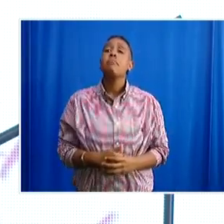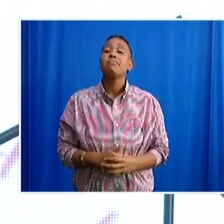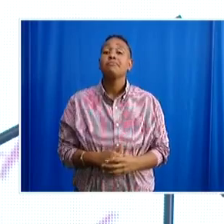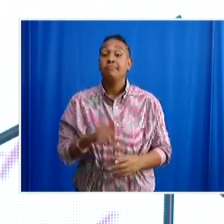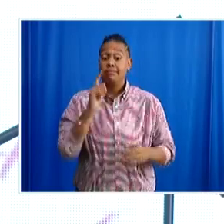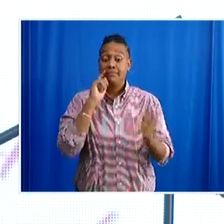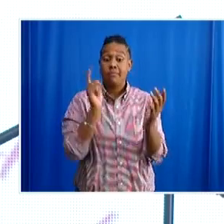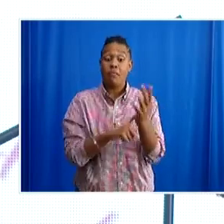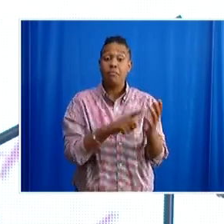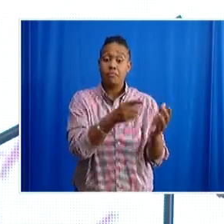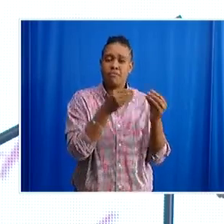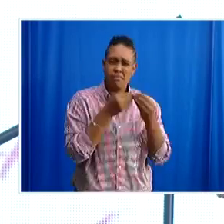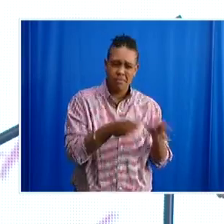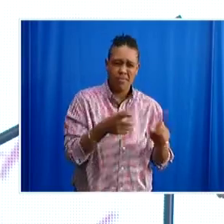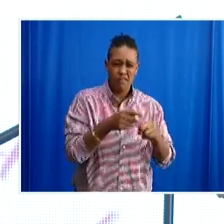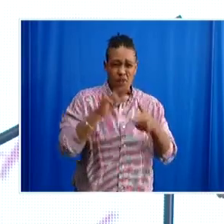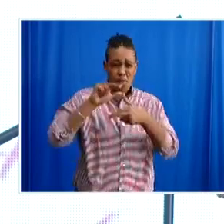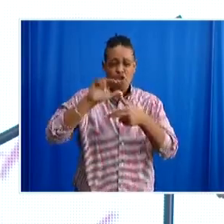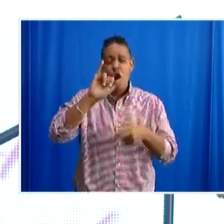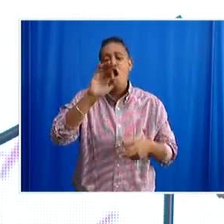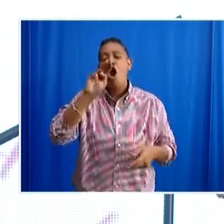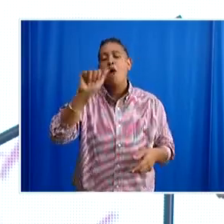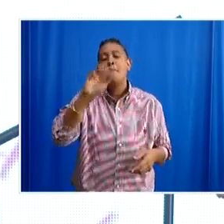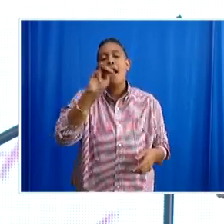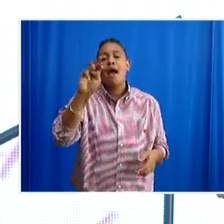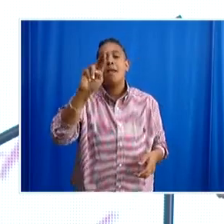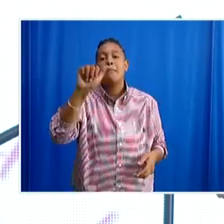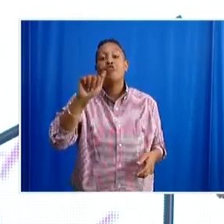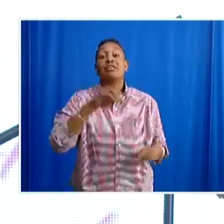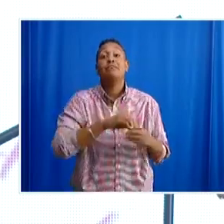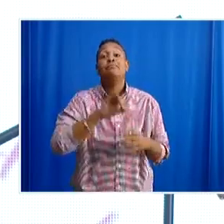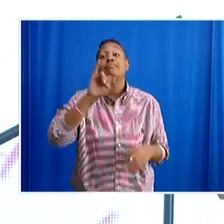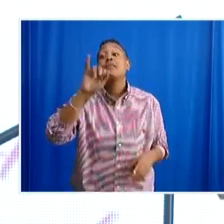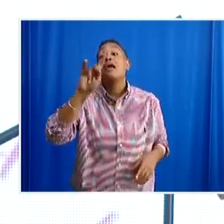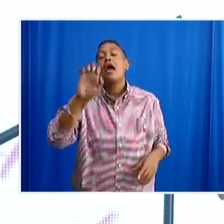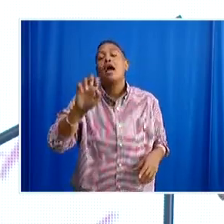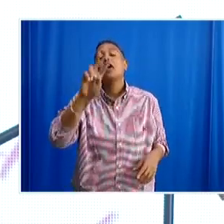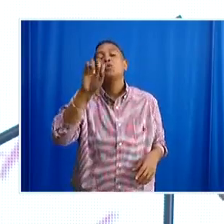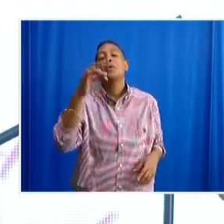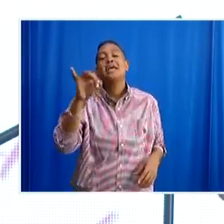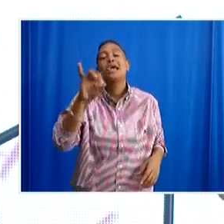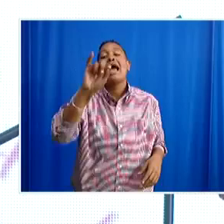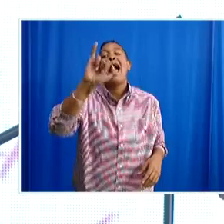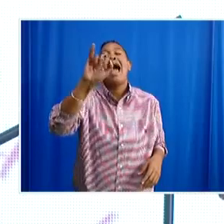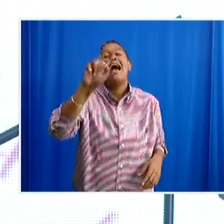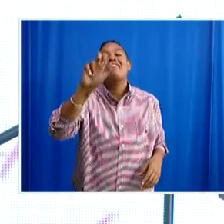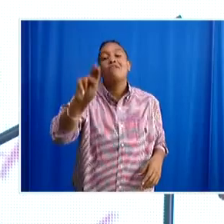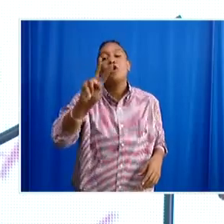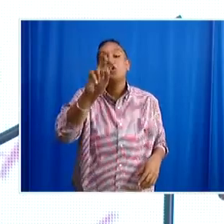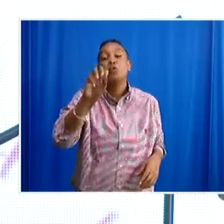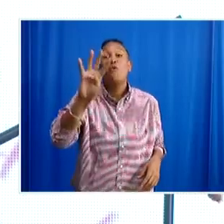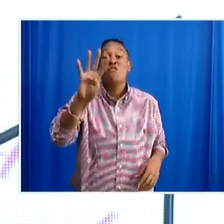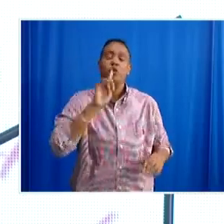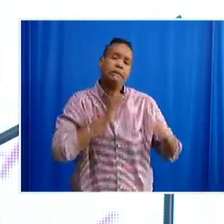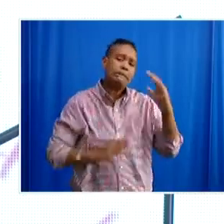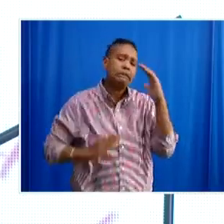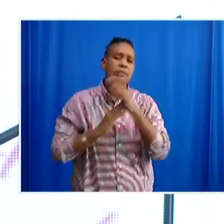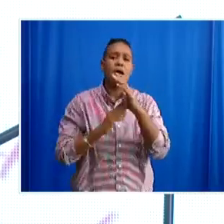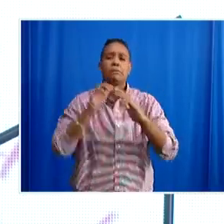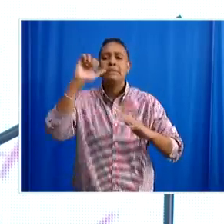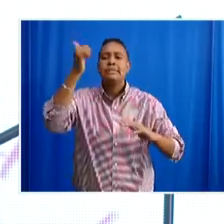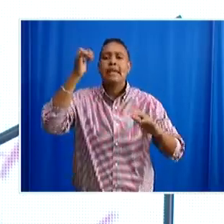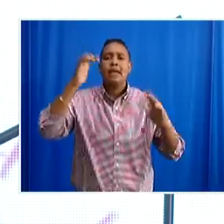absolute losses resulting from hurricanes Irma and Maria, Ike in 2018, Ivan in 2004, are amongst the top 10